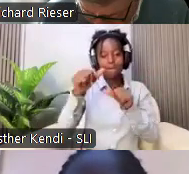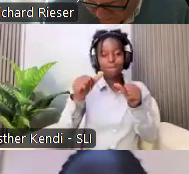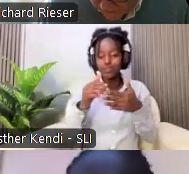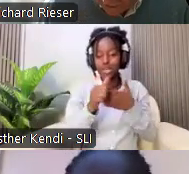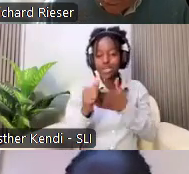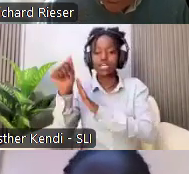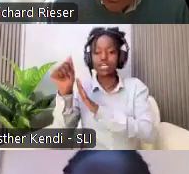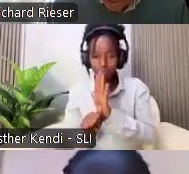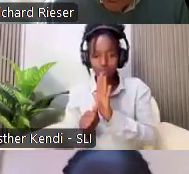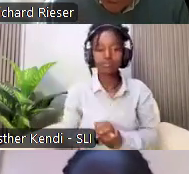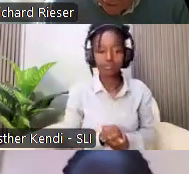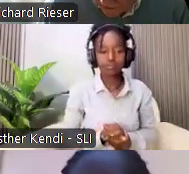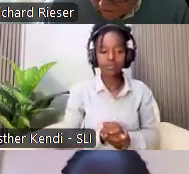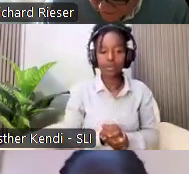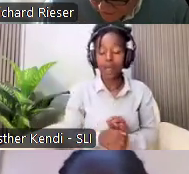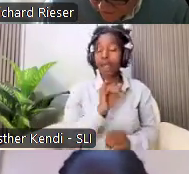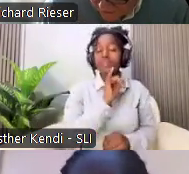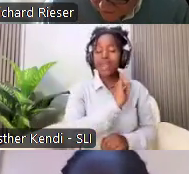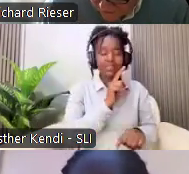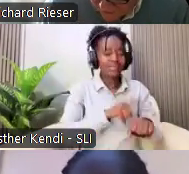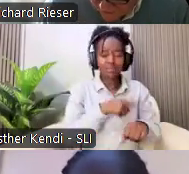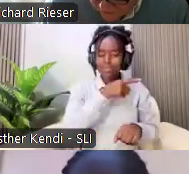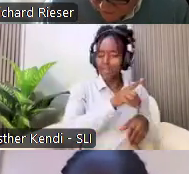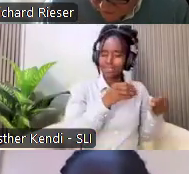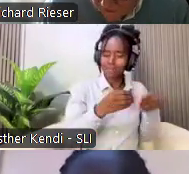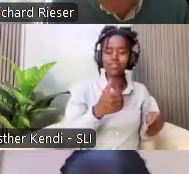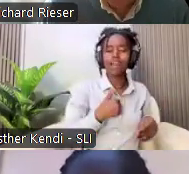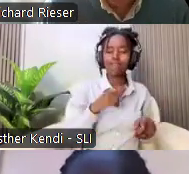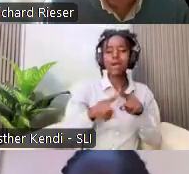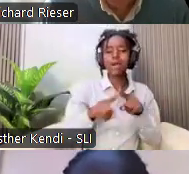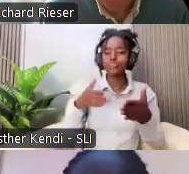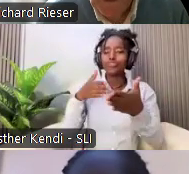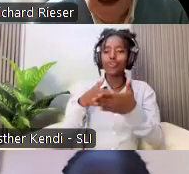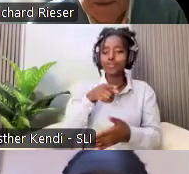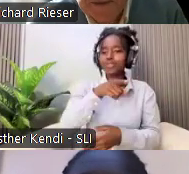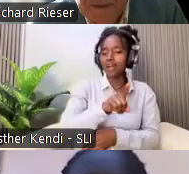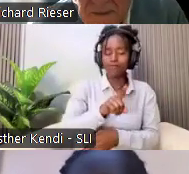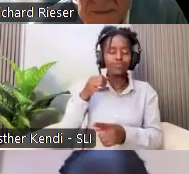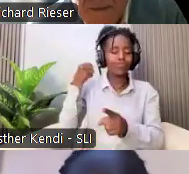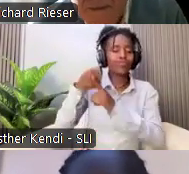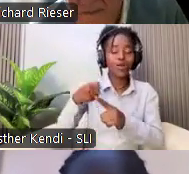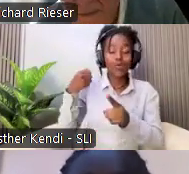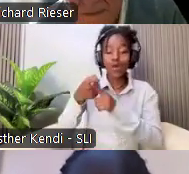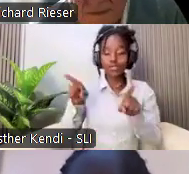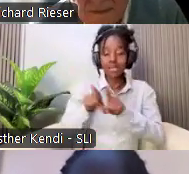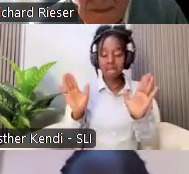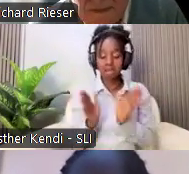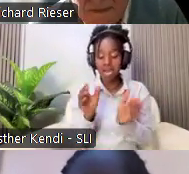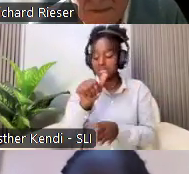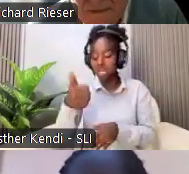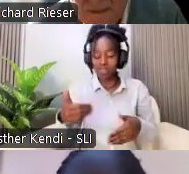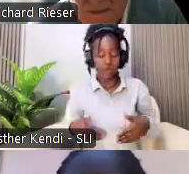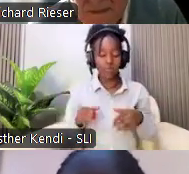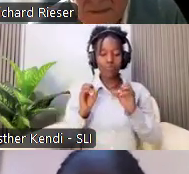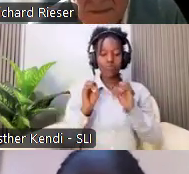I was having a disability, but it didn't stop me from working and encouraging other youth to be an example such that